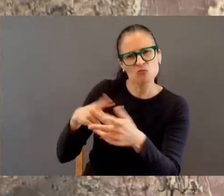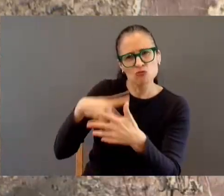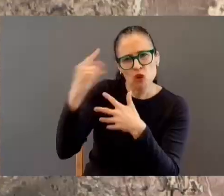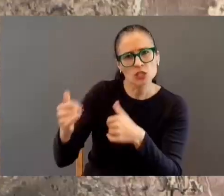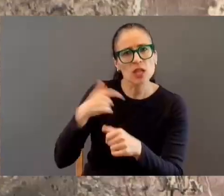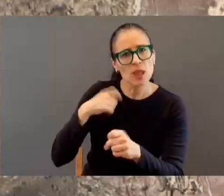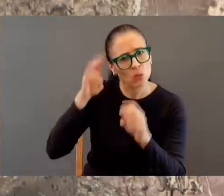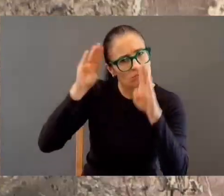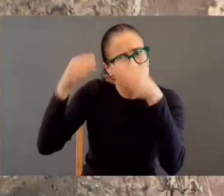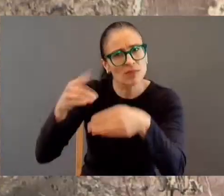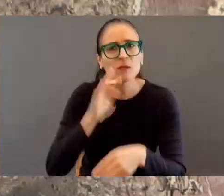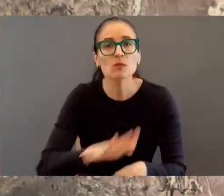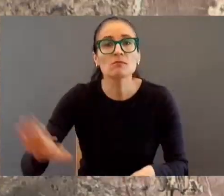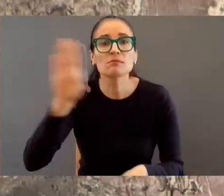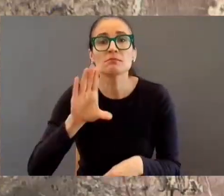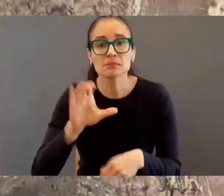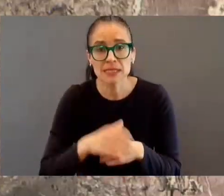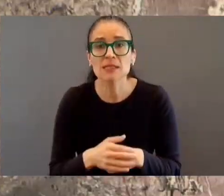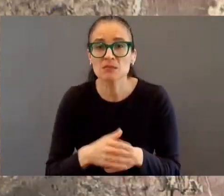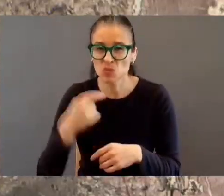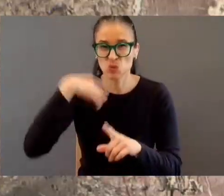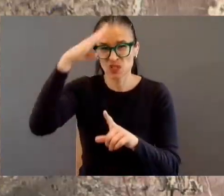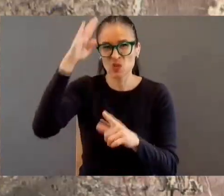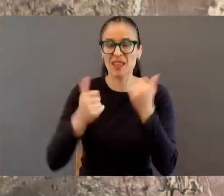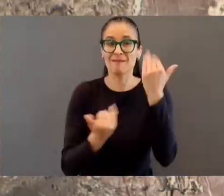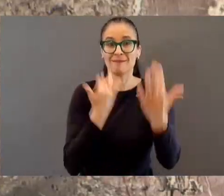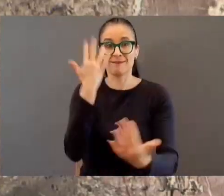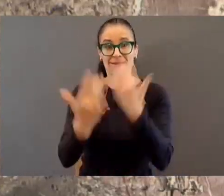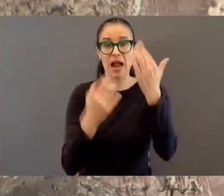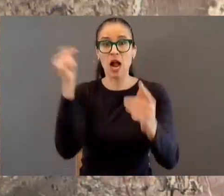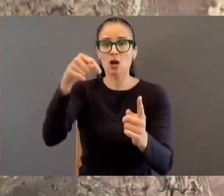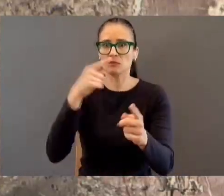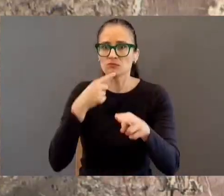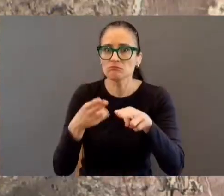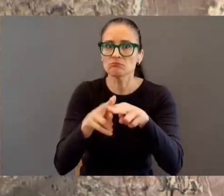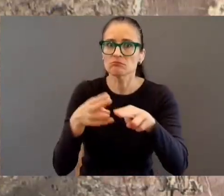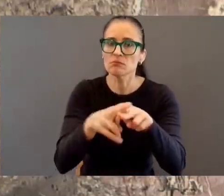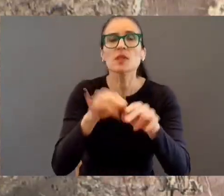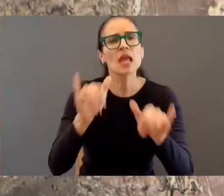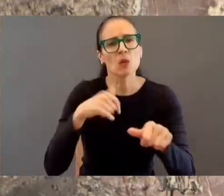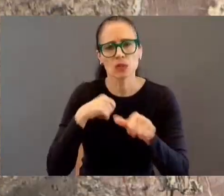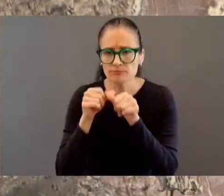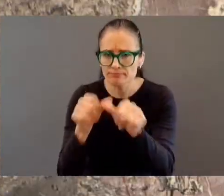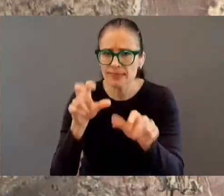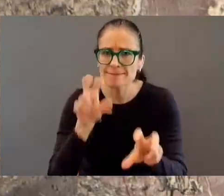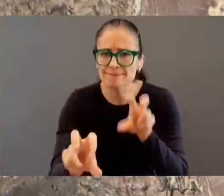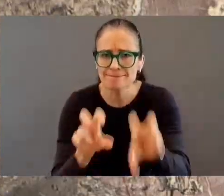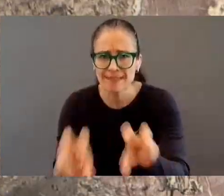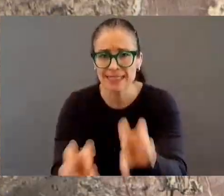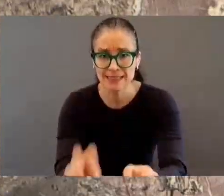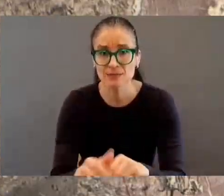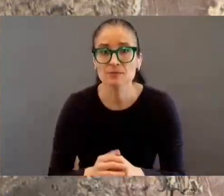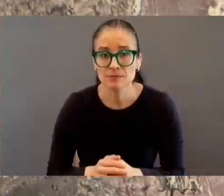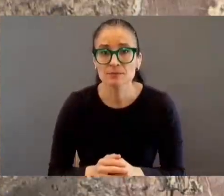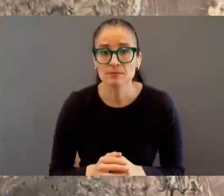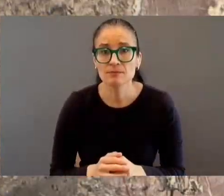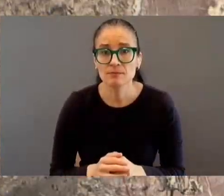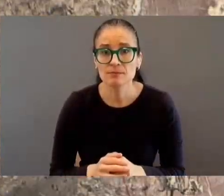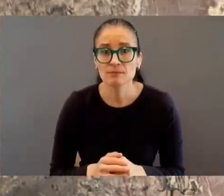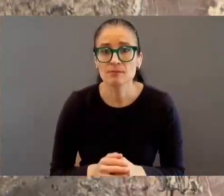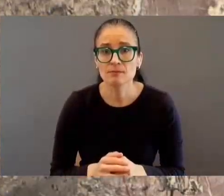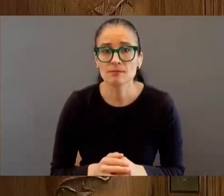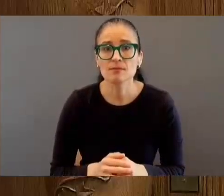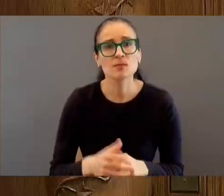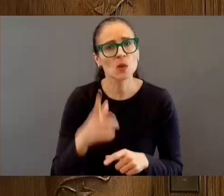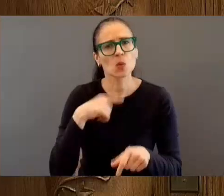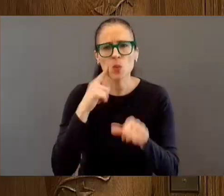this side of the House we continue to make investments in prescribed burns and new technologies to better support communities in upcoming wildfire seasons.